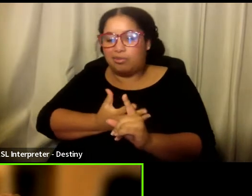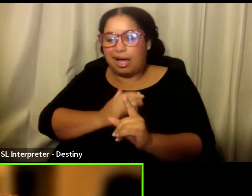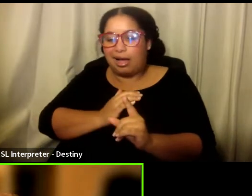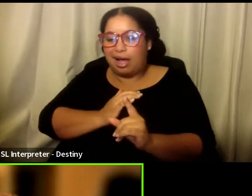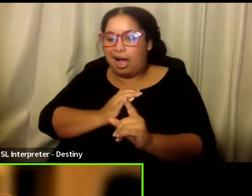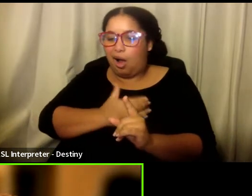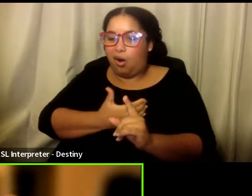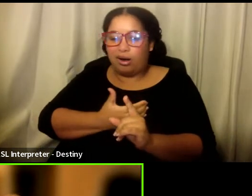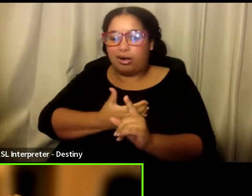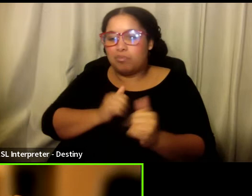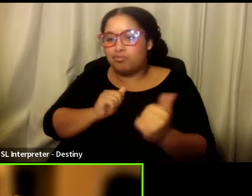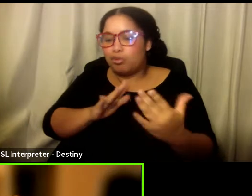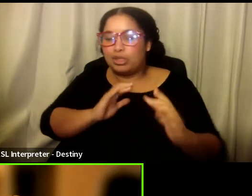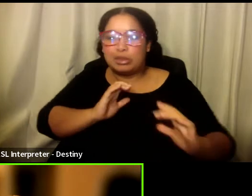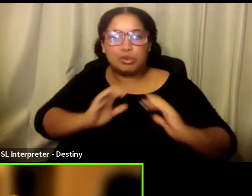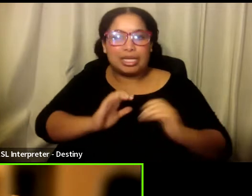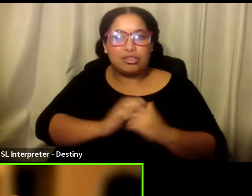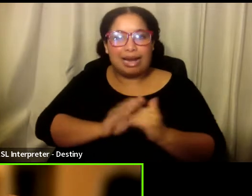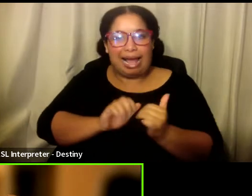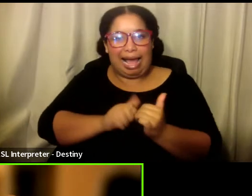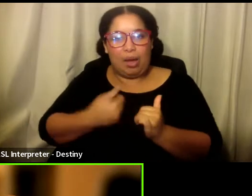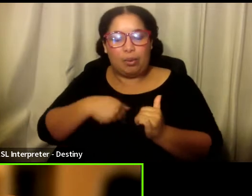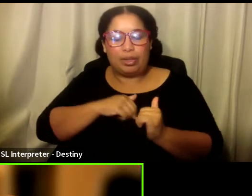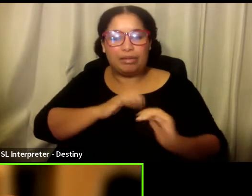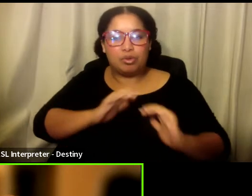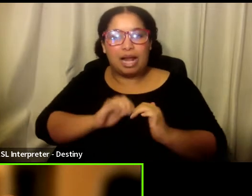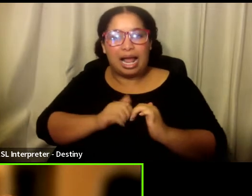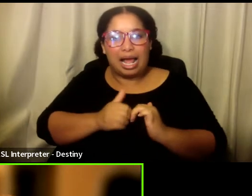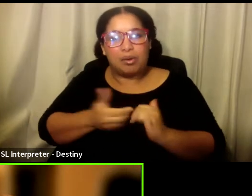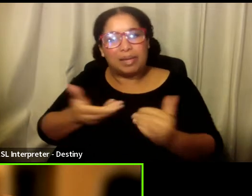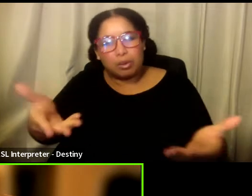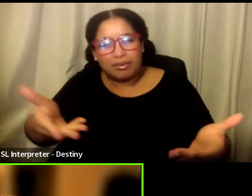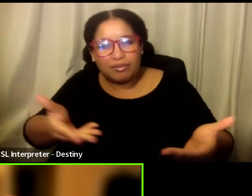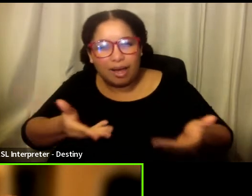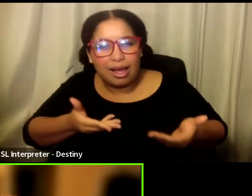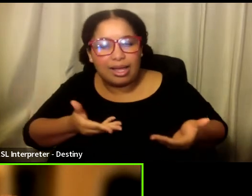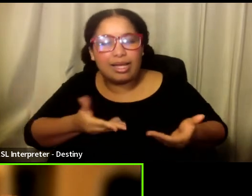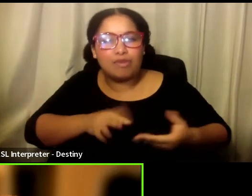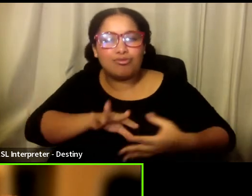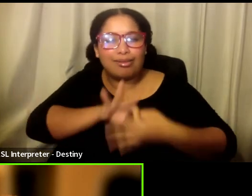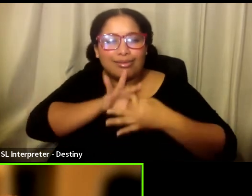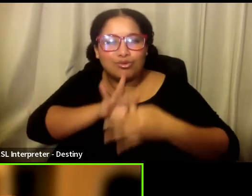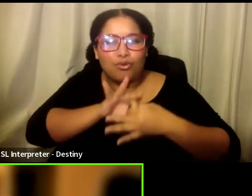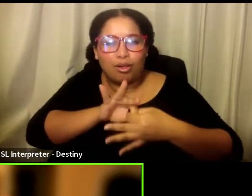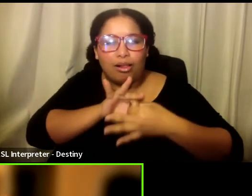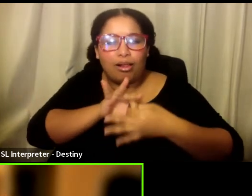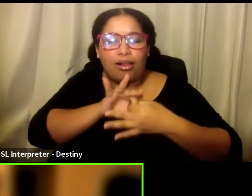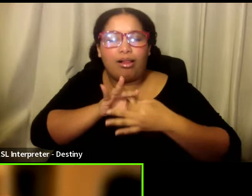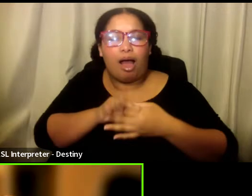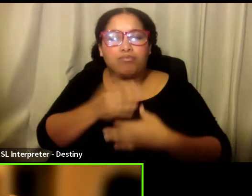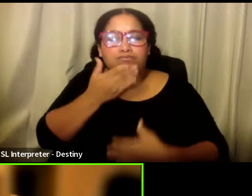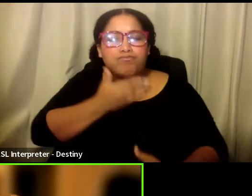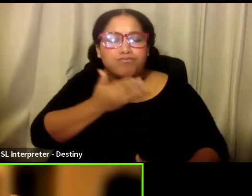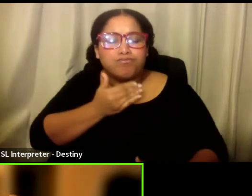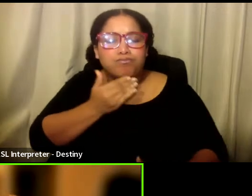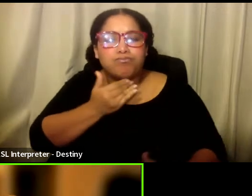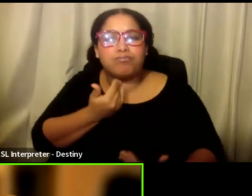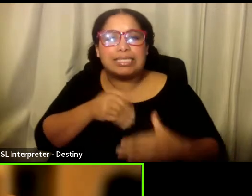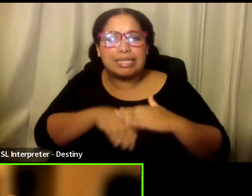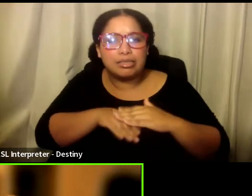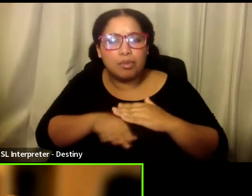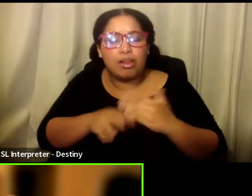the message, I think, making it inviting, relational, kind,